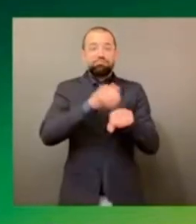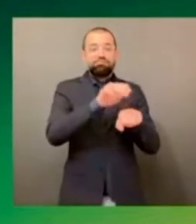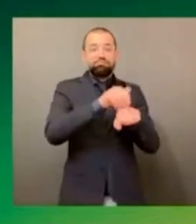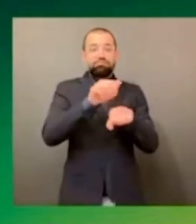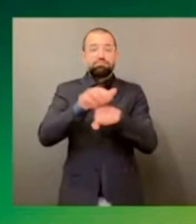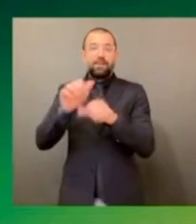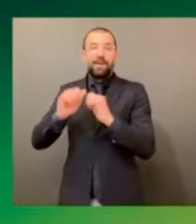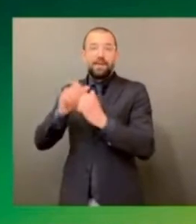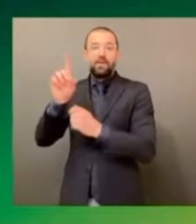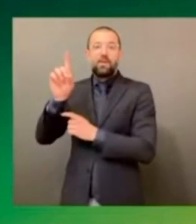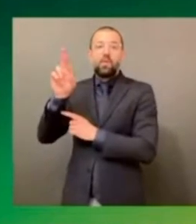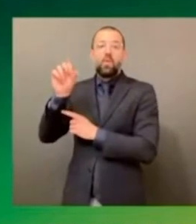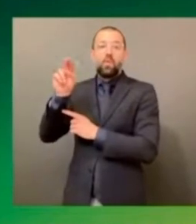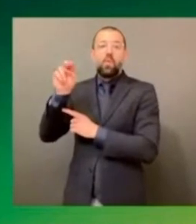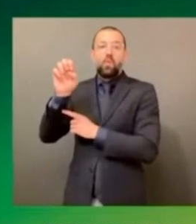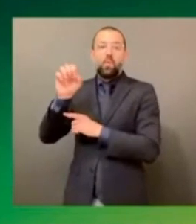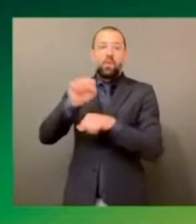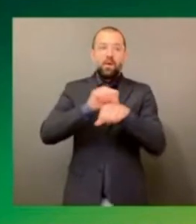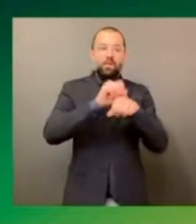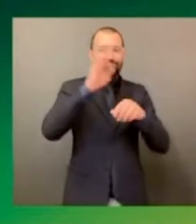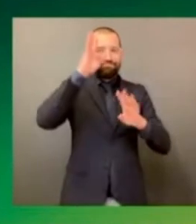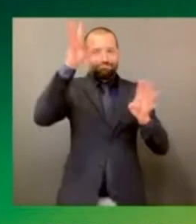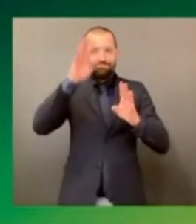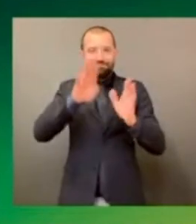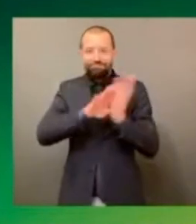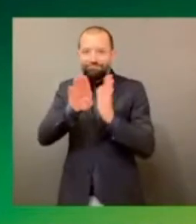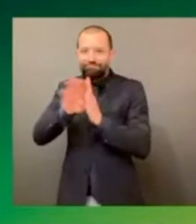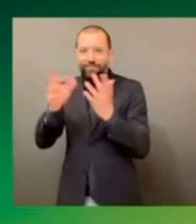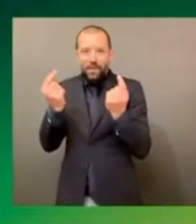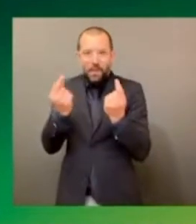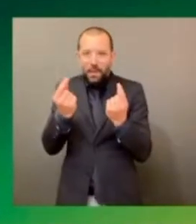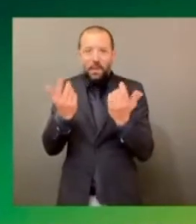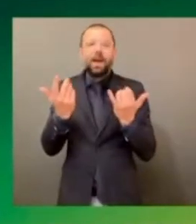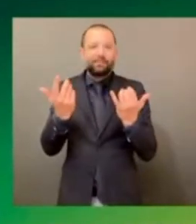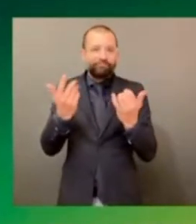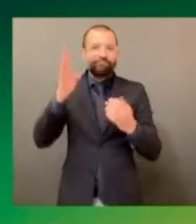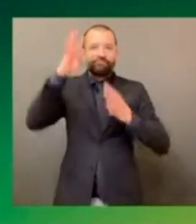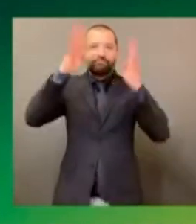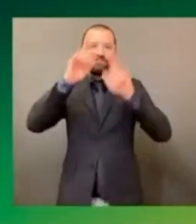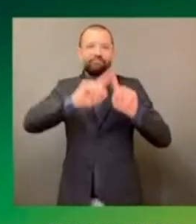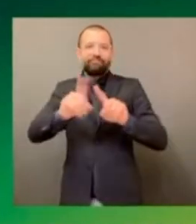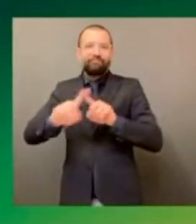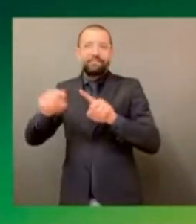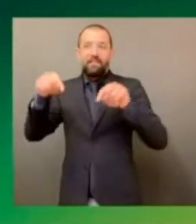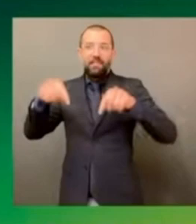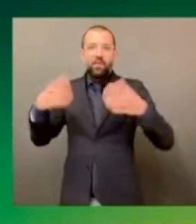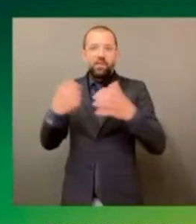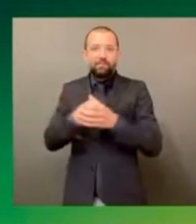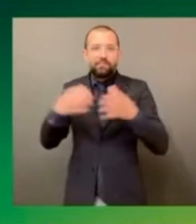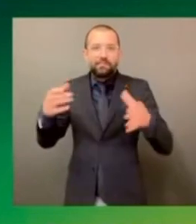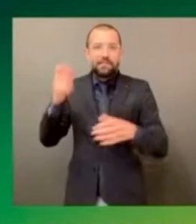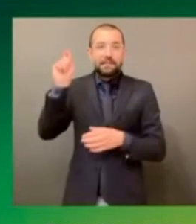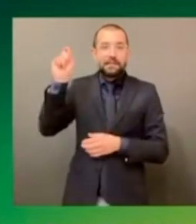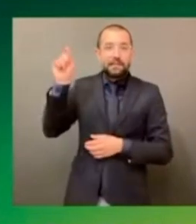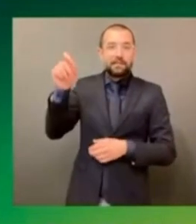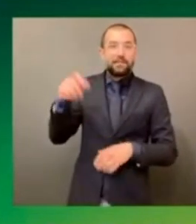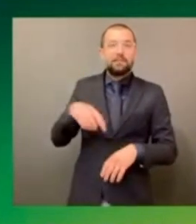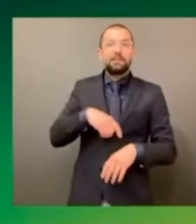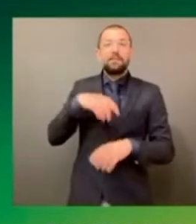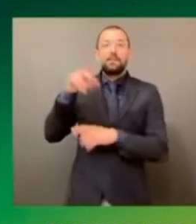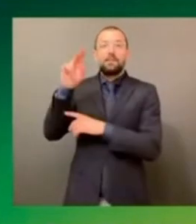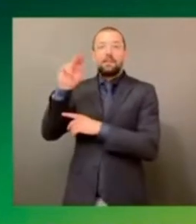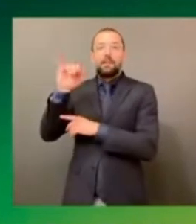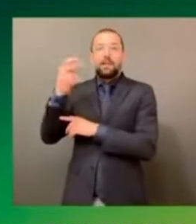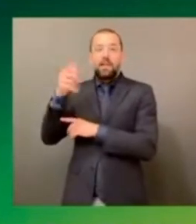This service has expanded to Kenya and Nigeria and Cote d'Ivoire. And